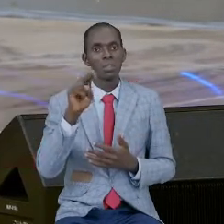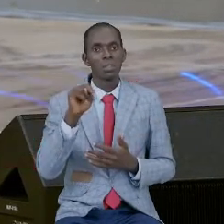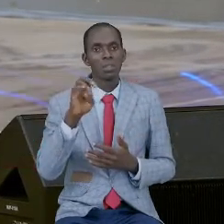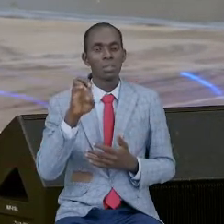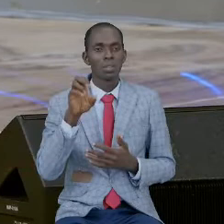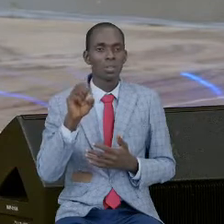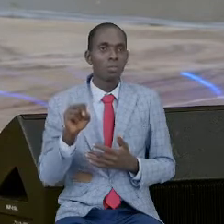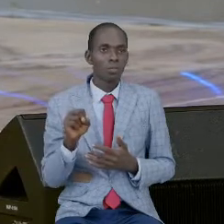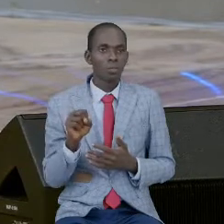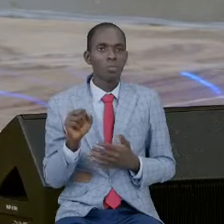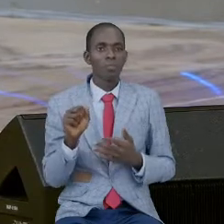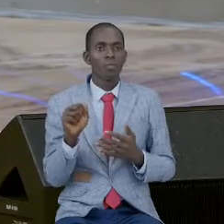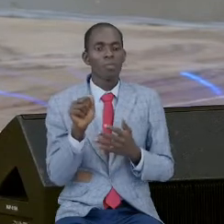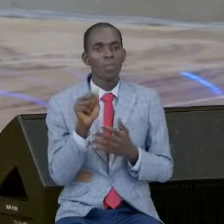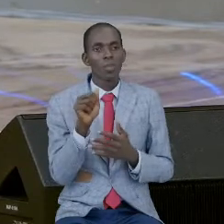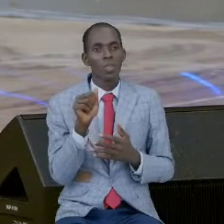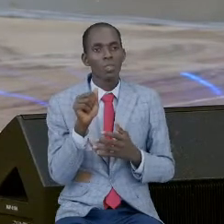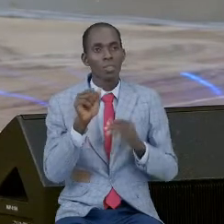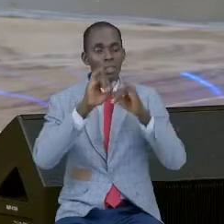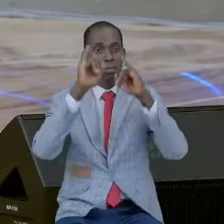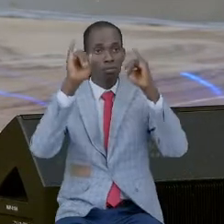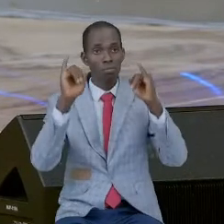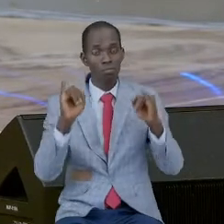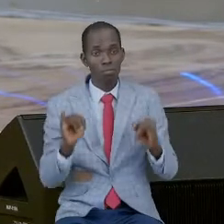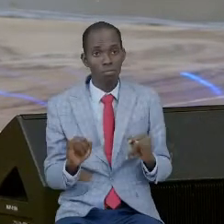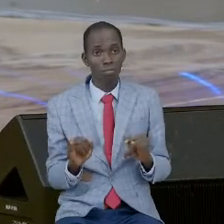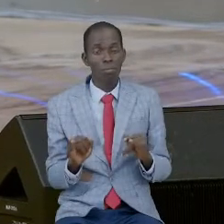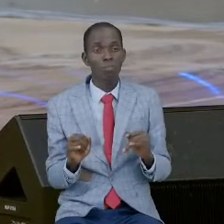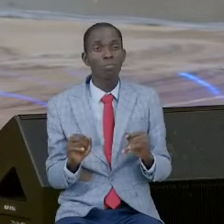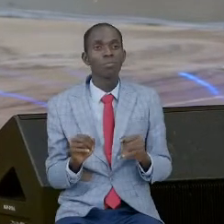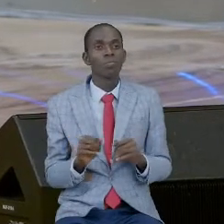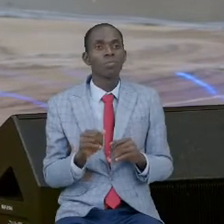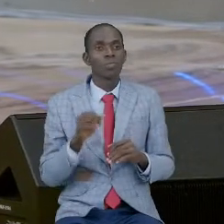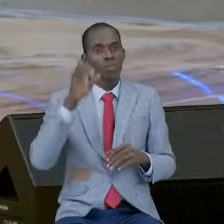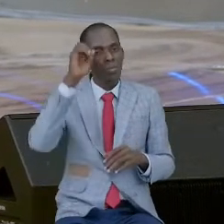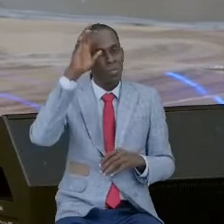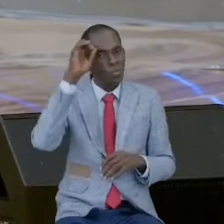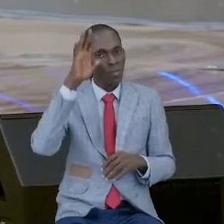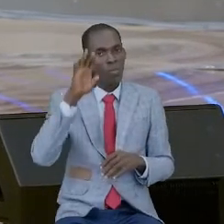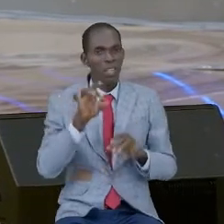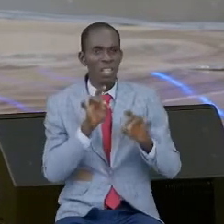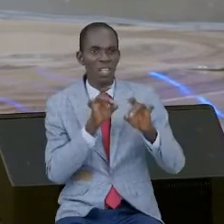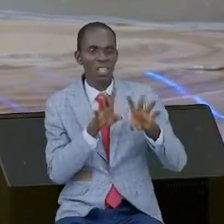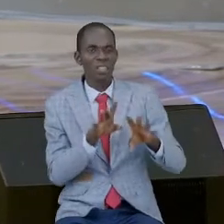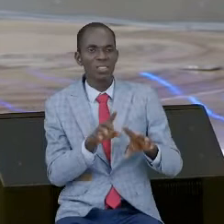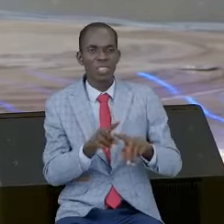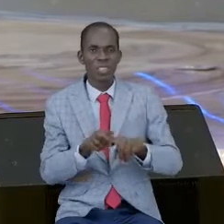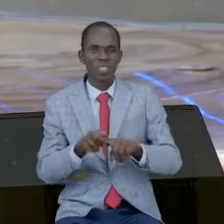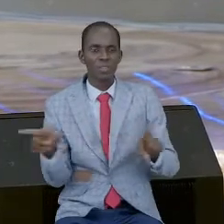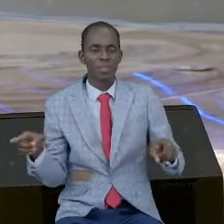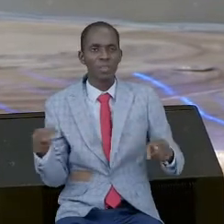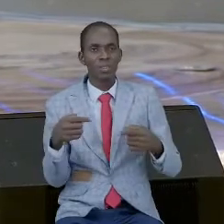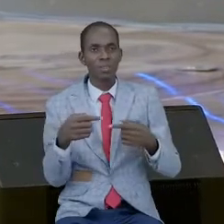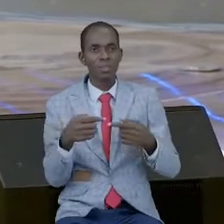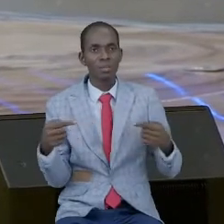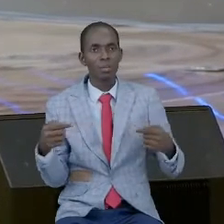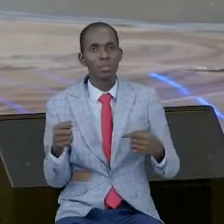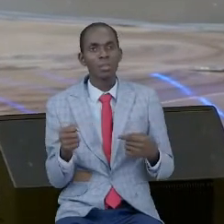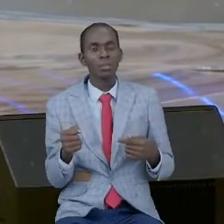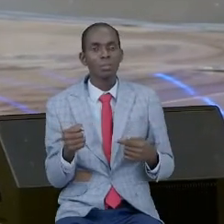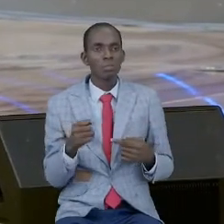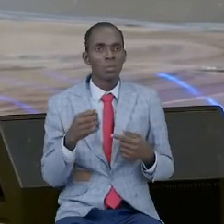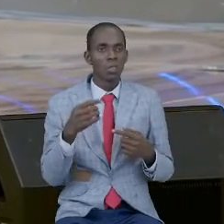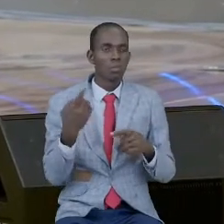idolatry, witchcraft, hatred, variance, emulations,